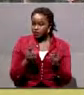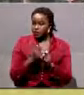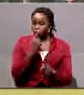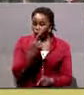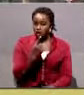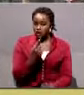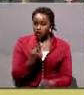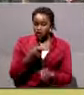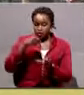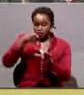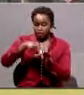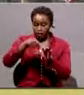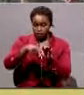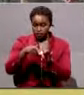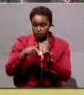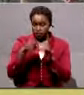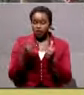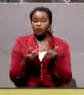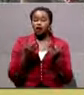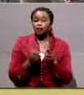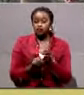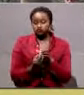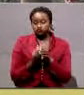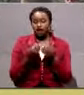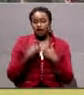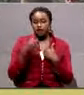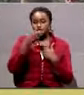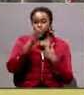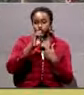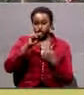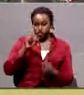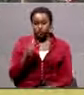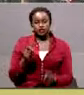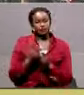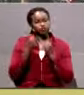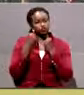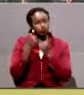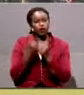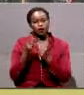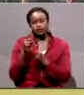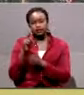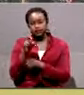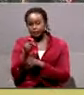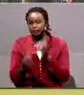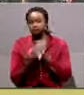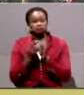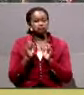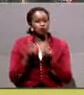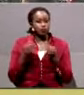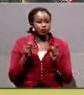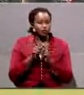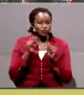where the plant has genes for late blight resistance. But you can see for this